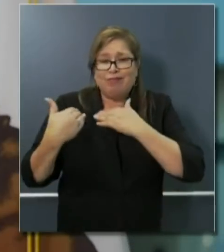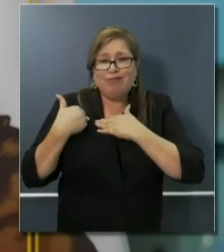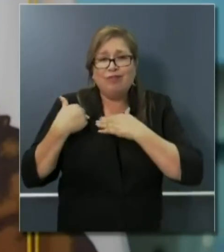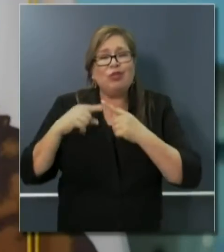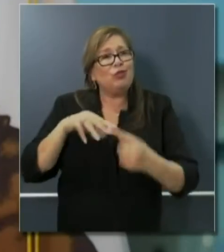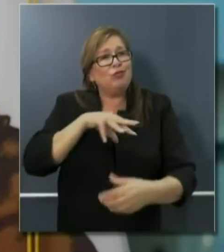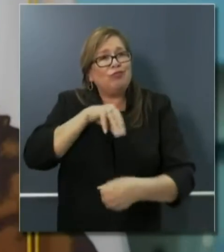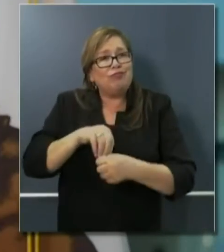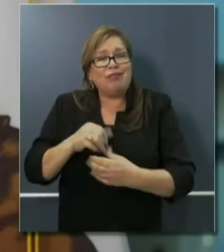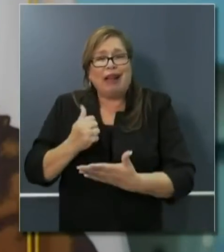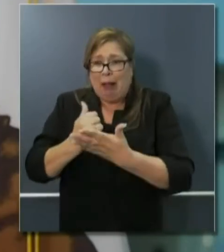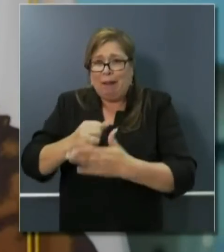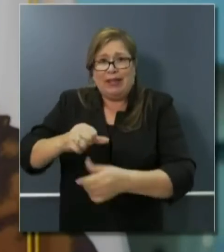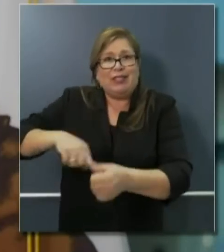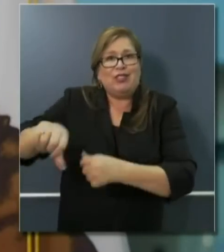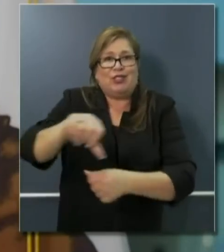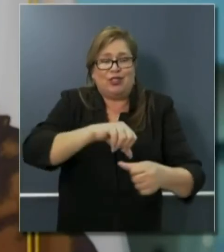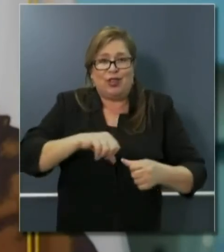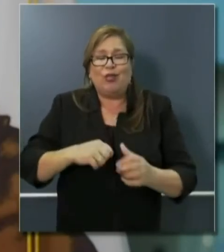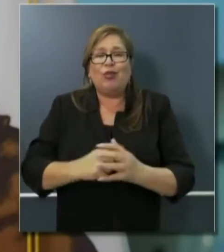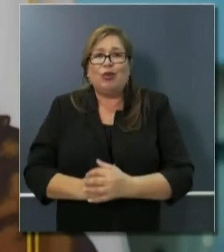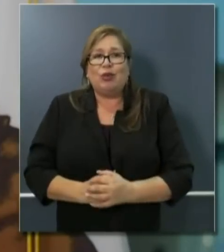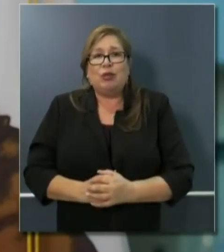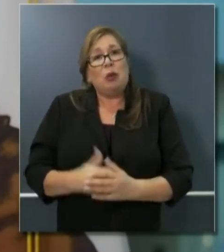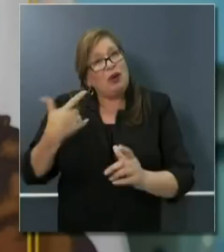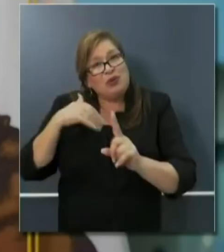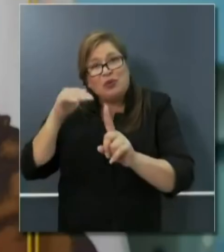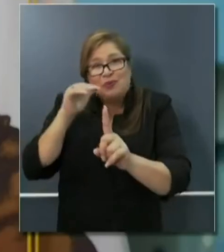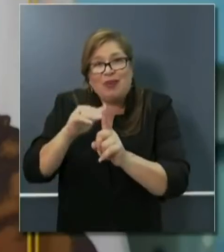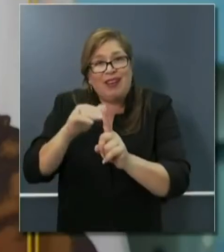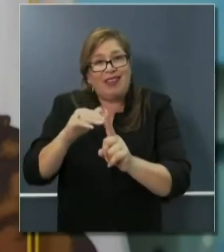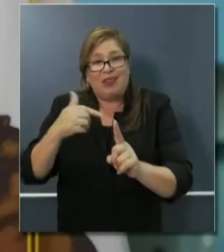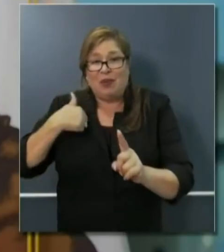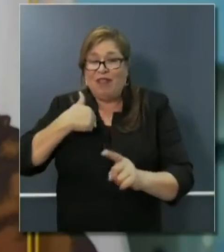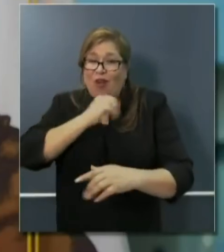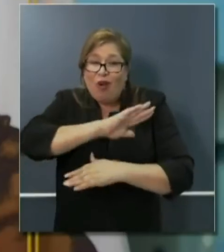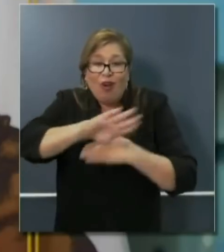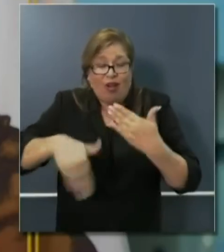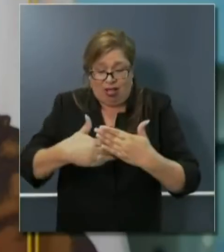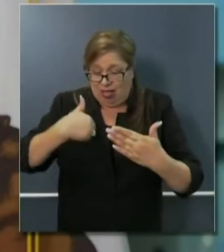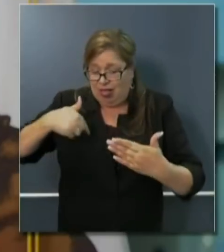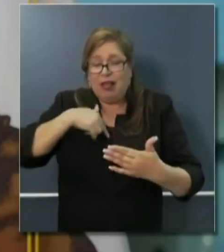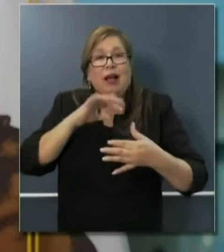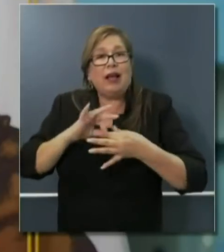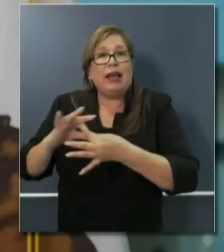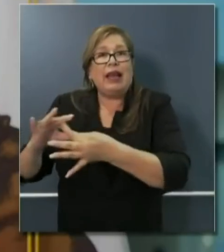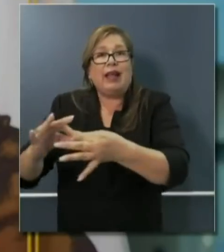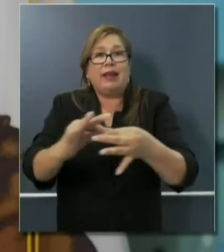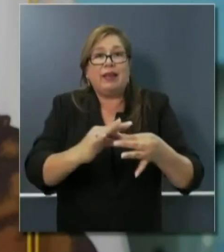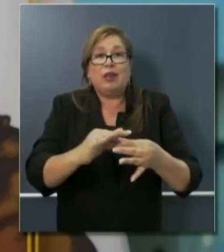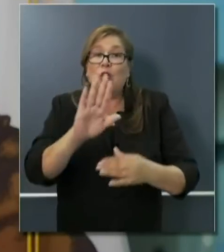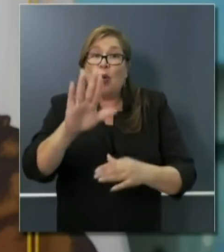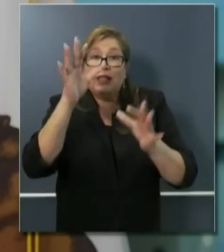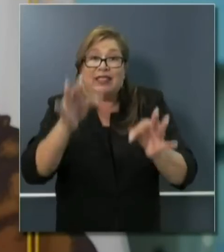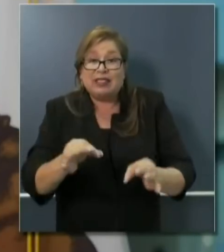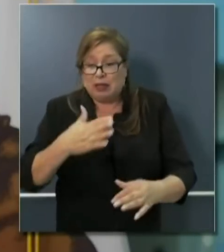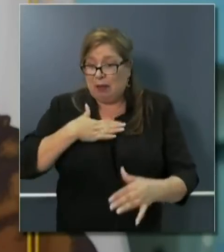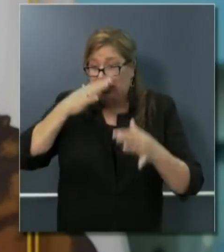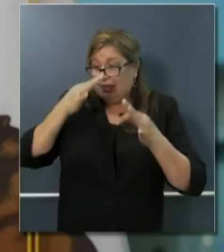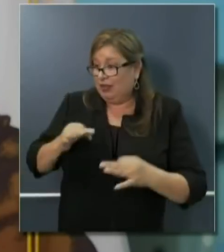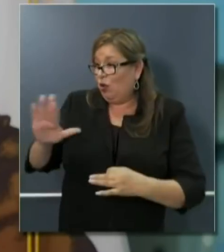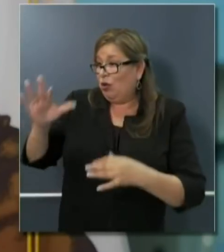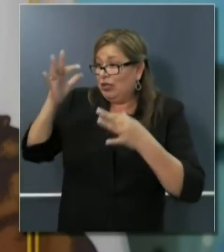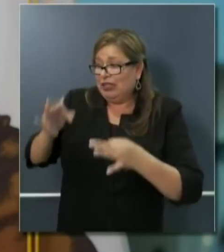duty and remind people that, we're all connected. And our decision-making has an impact on